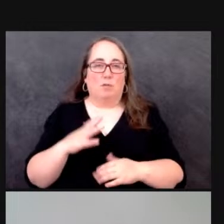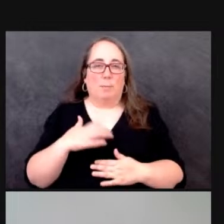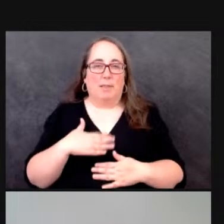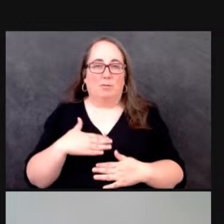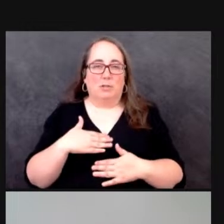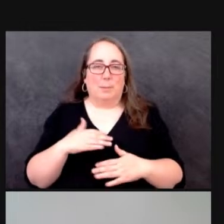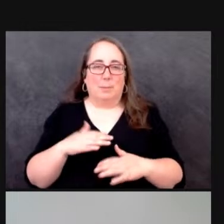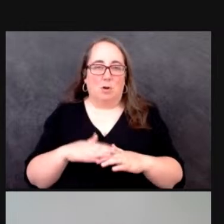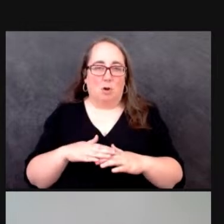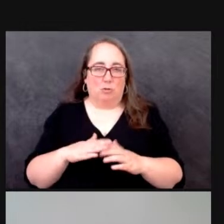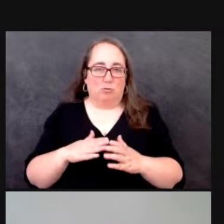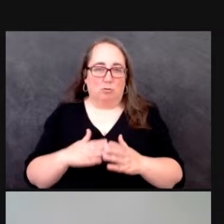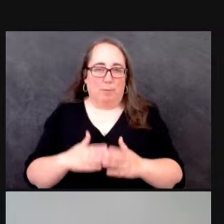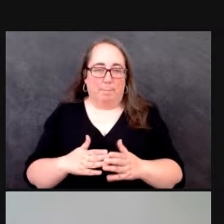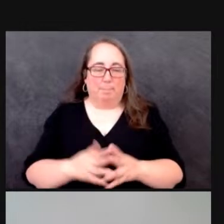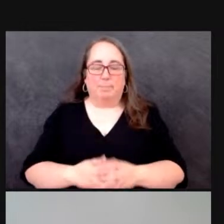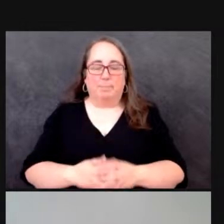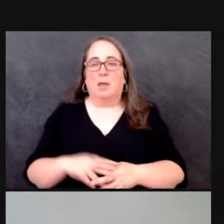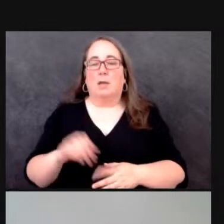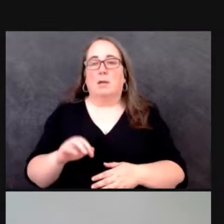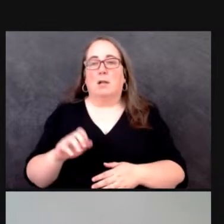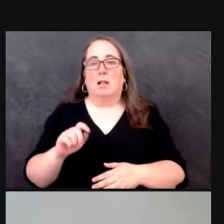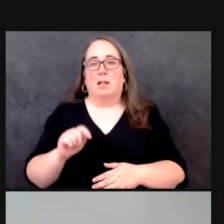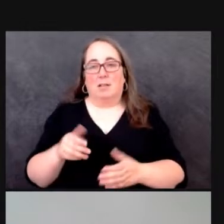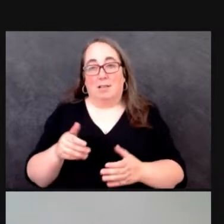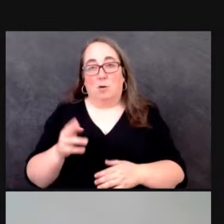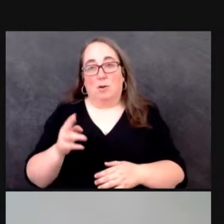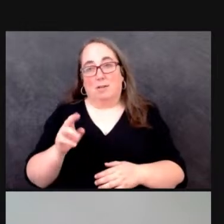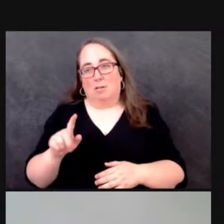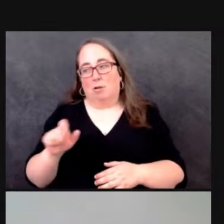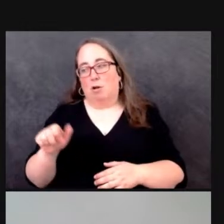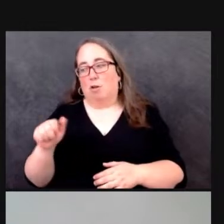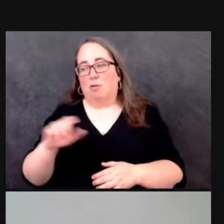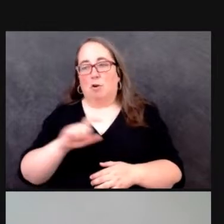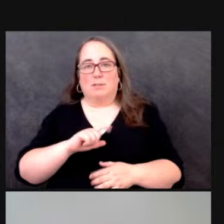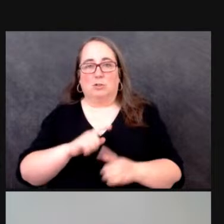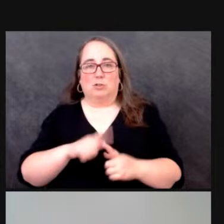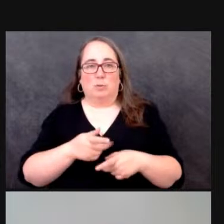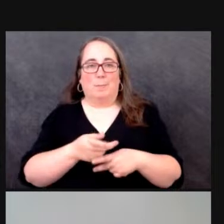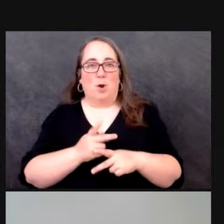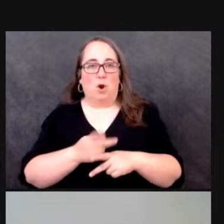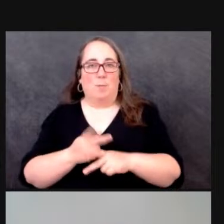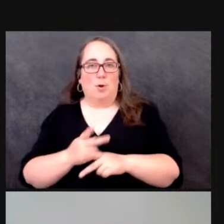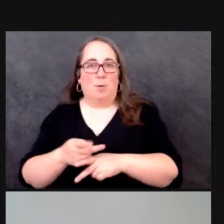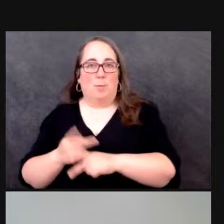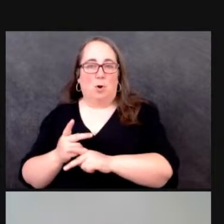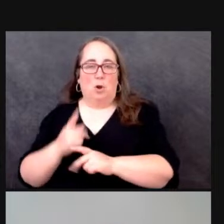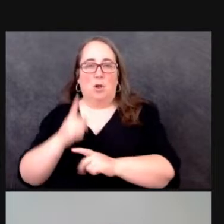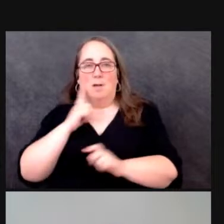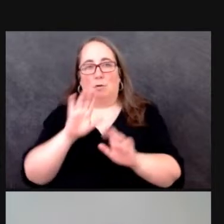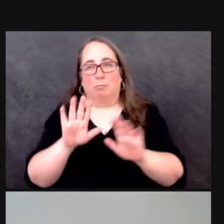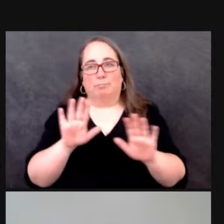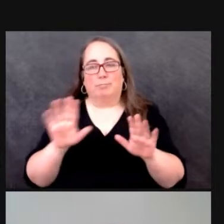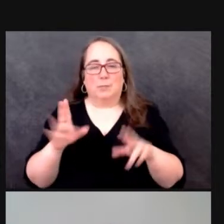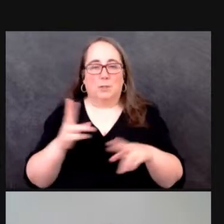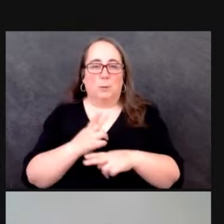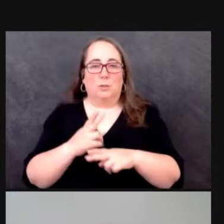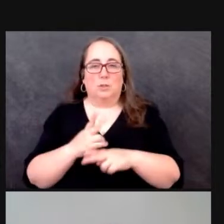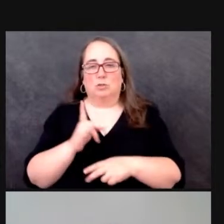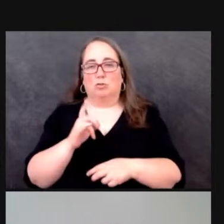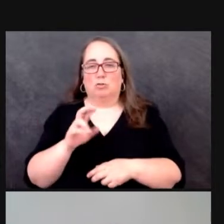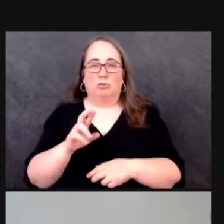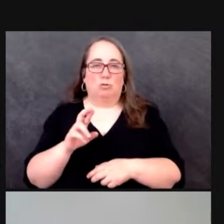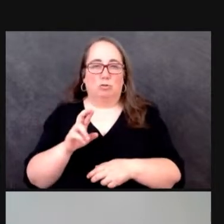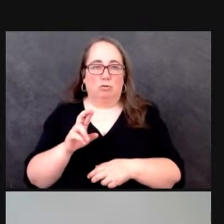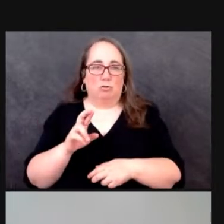board. Ellicott also allowed Hill and other officers to borrow pieces of the service for their use in the junior officers'